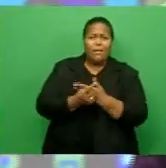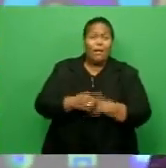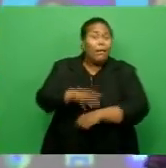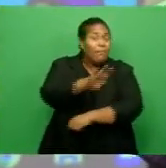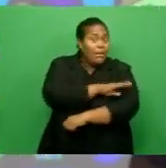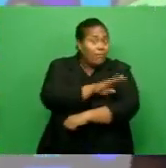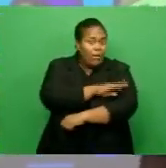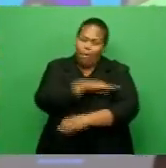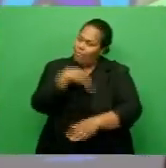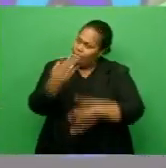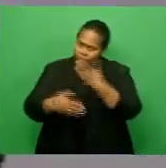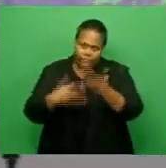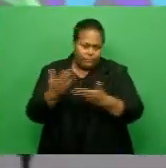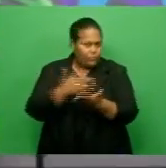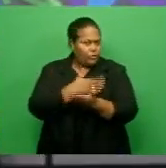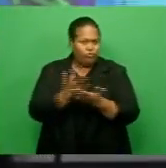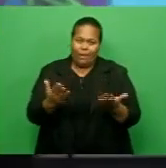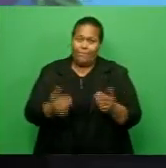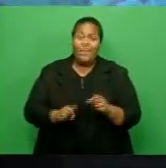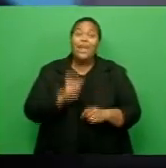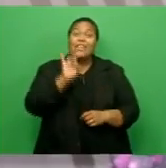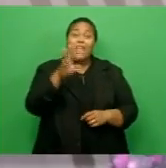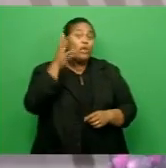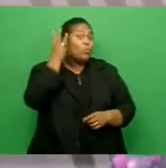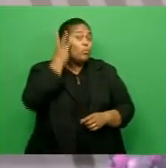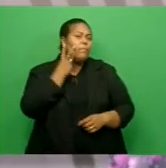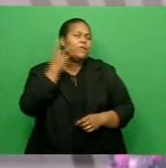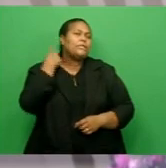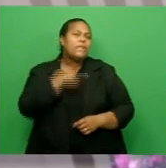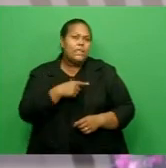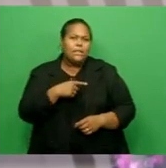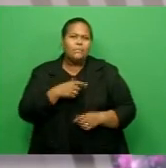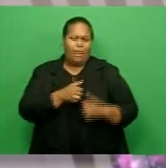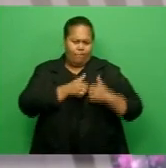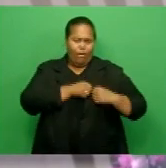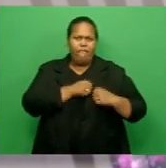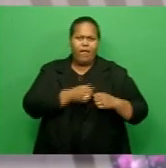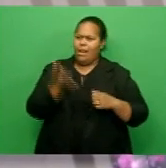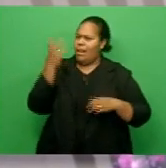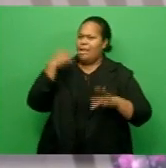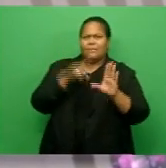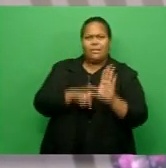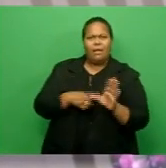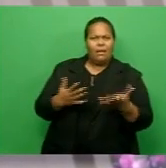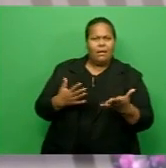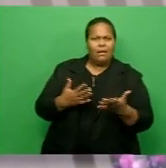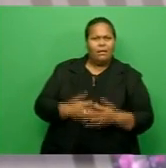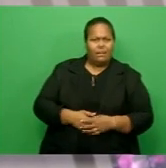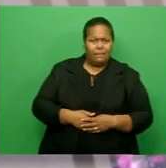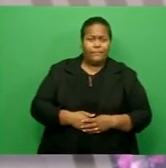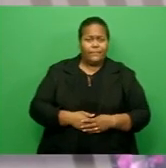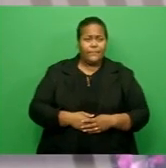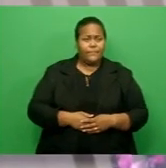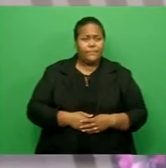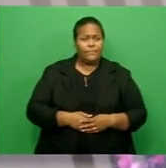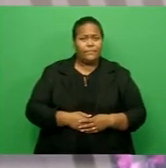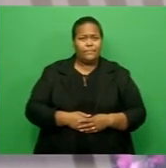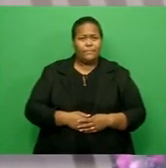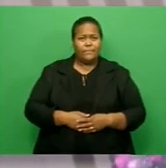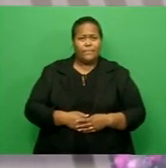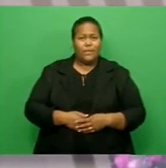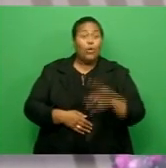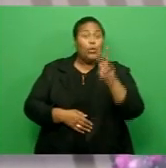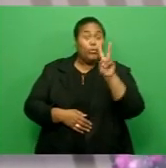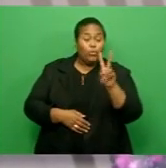lament, highlighting that 10 women were killed by their intimate partners last year. It's me to say that 2 of every 3 women in